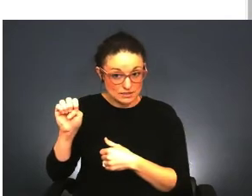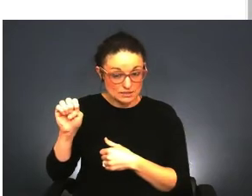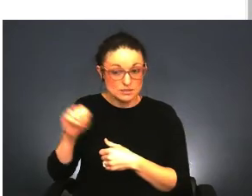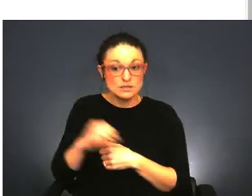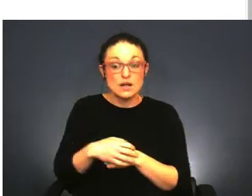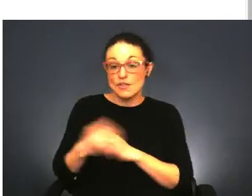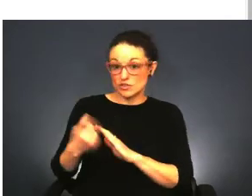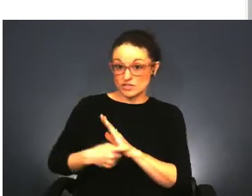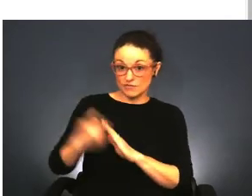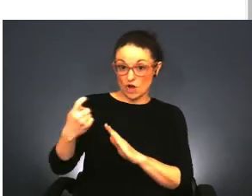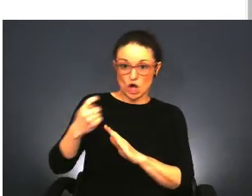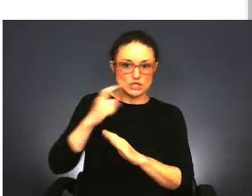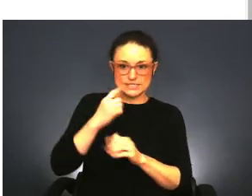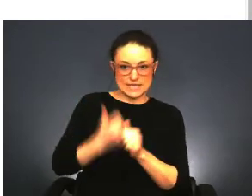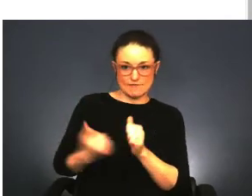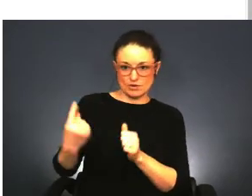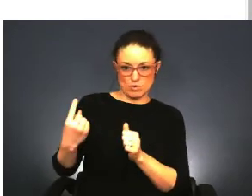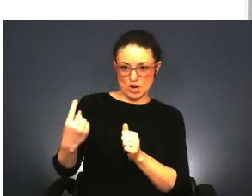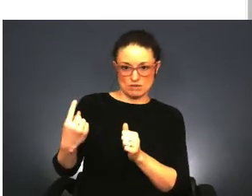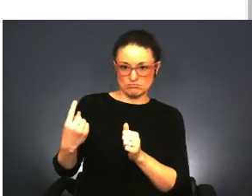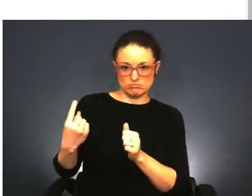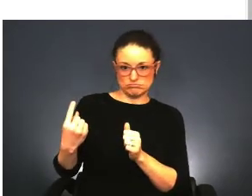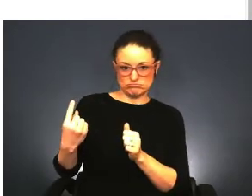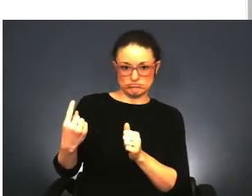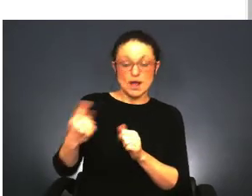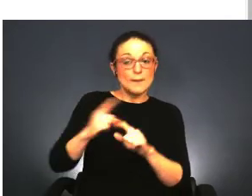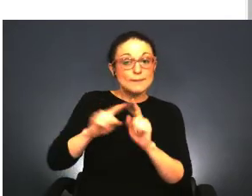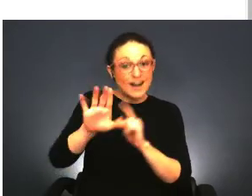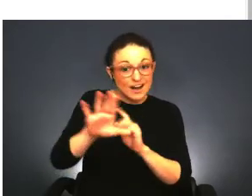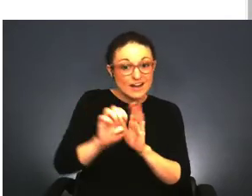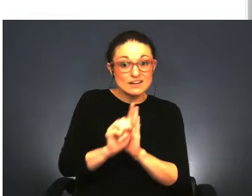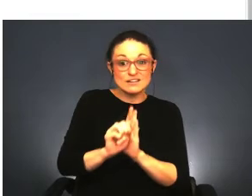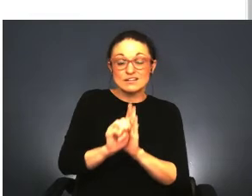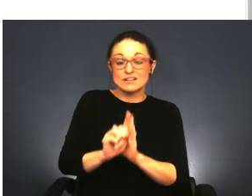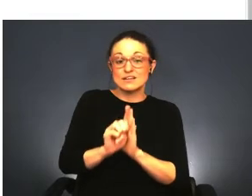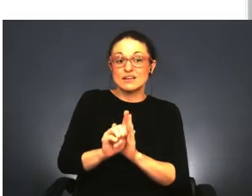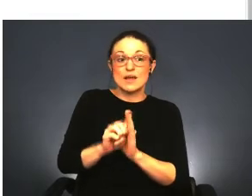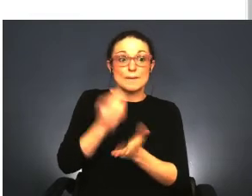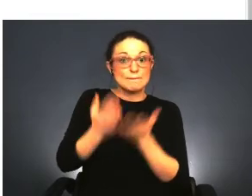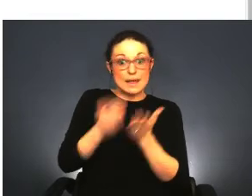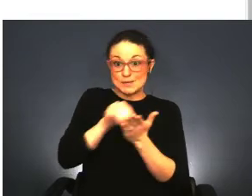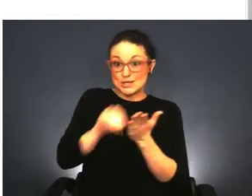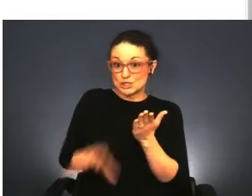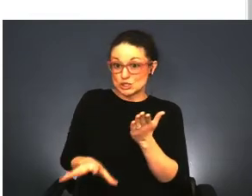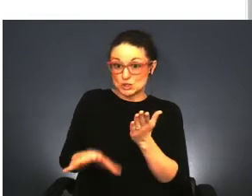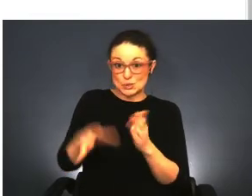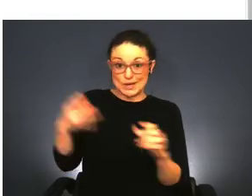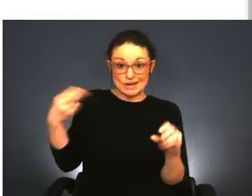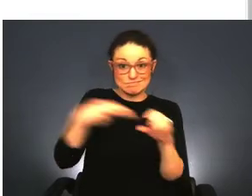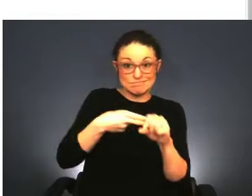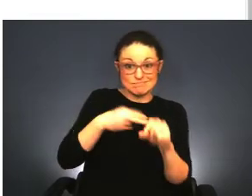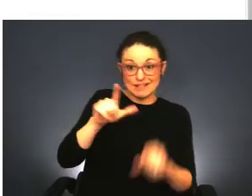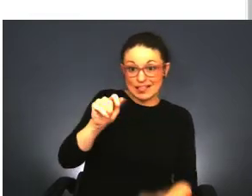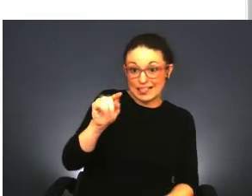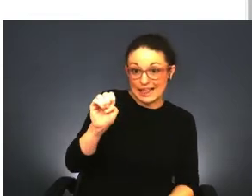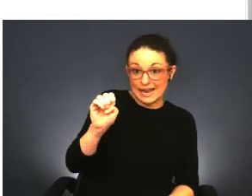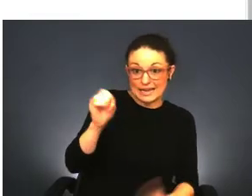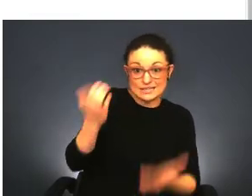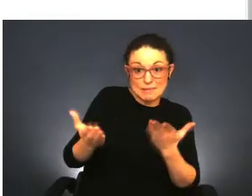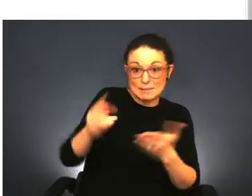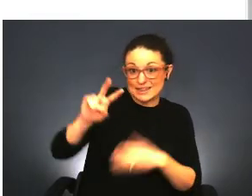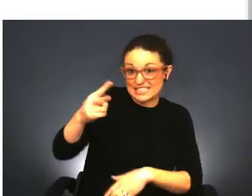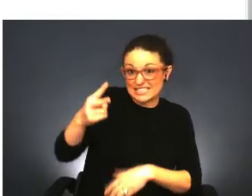everyone. But there are instances, such as a student joining your class late, for example, like next week